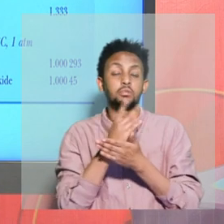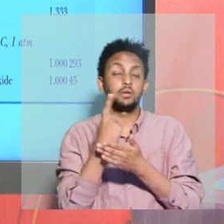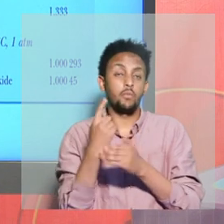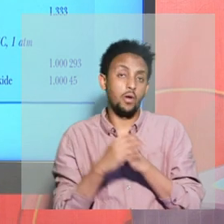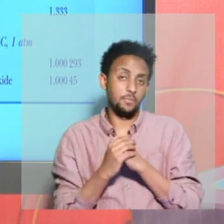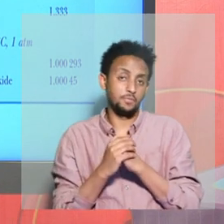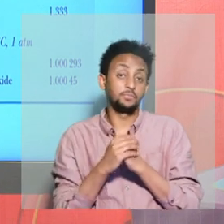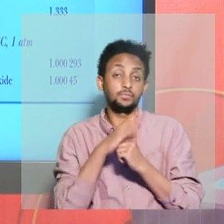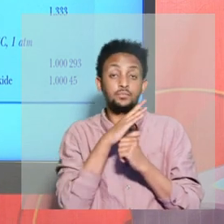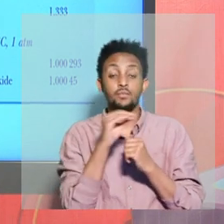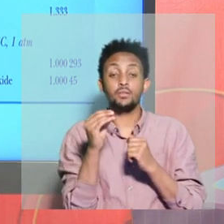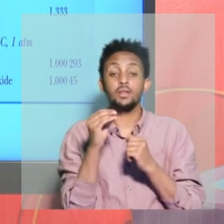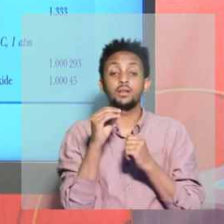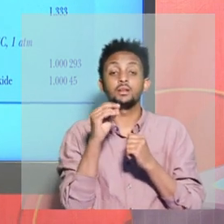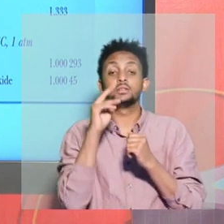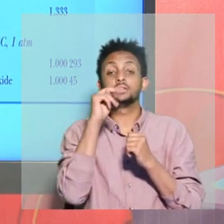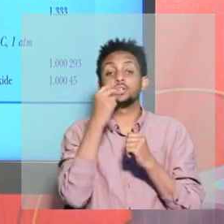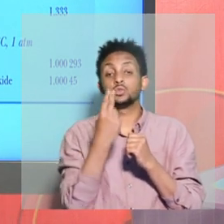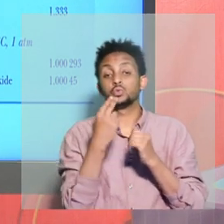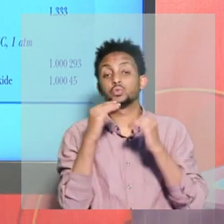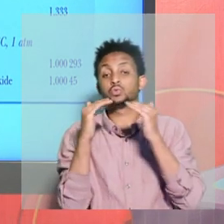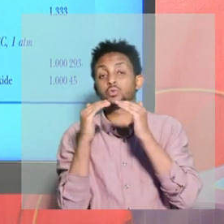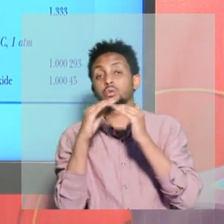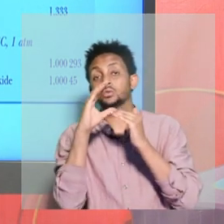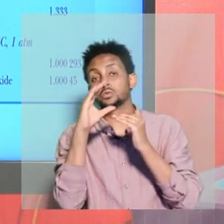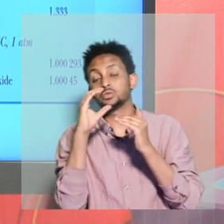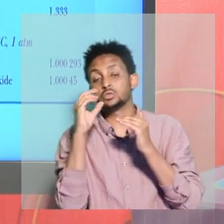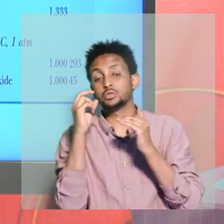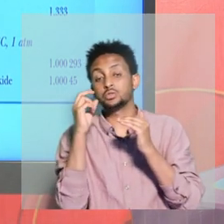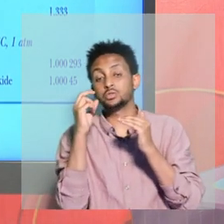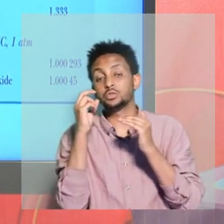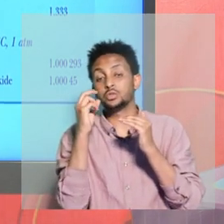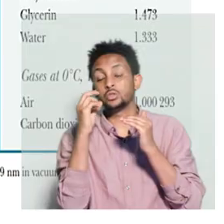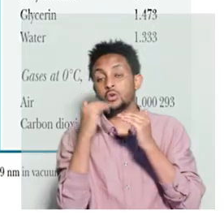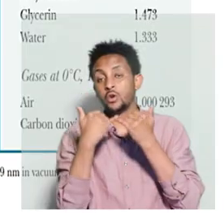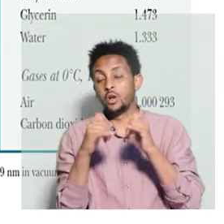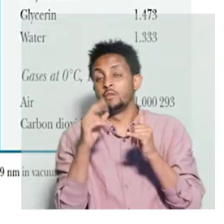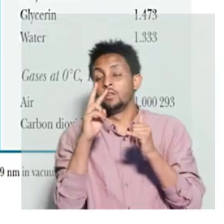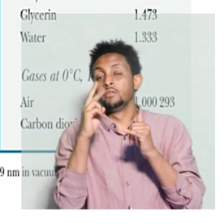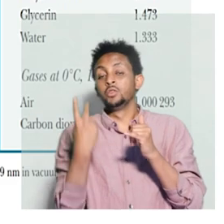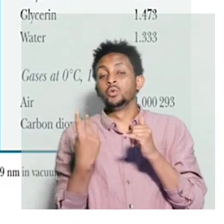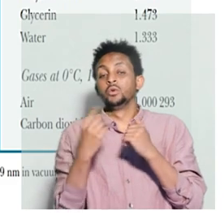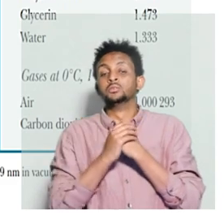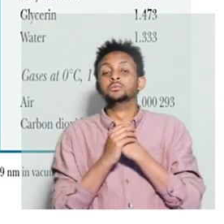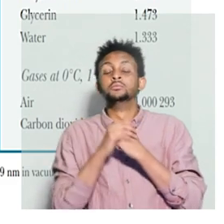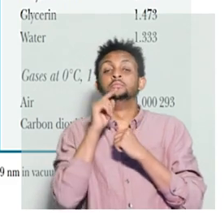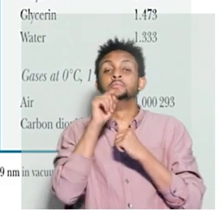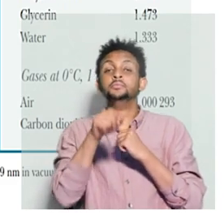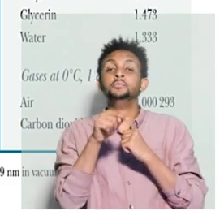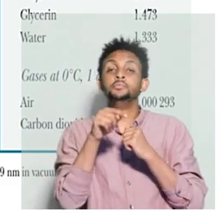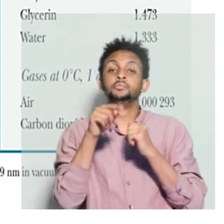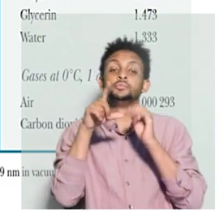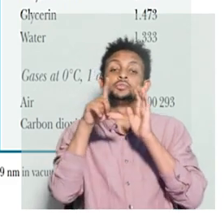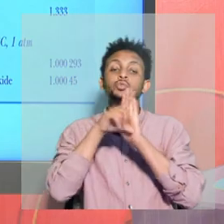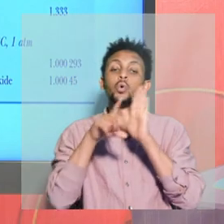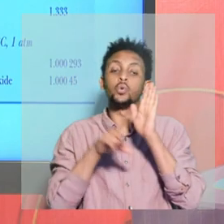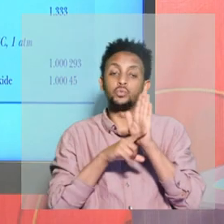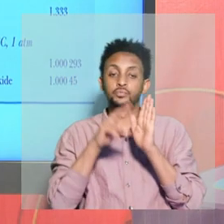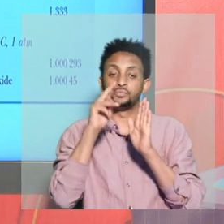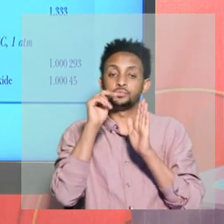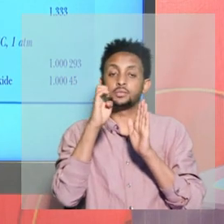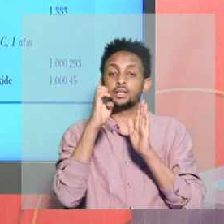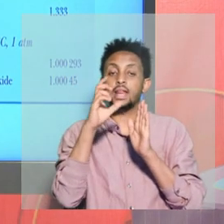1. And refractive index of 2 can be given as c over v2. This is known to be Snell's law. And